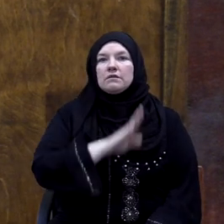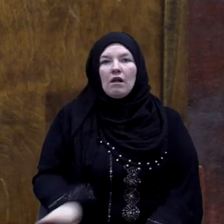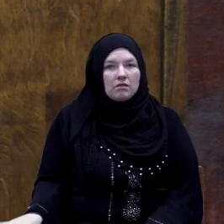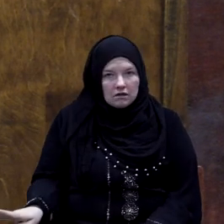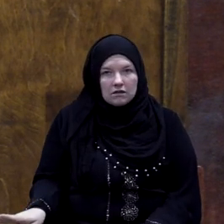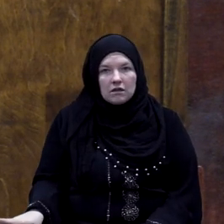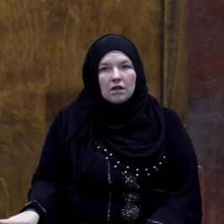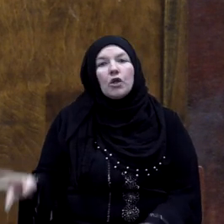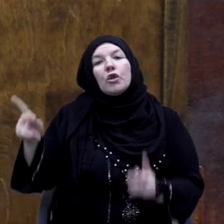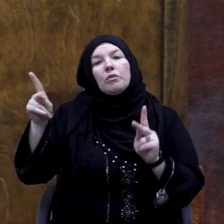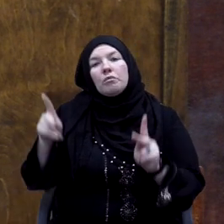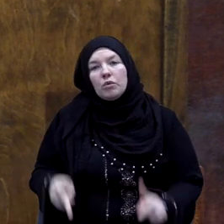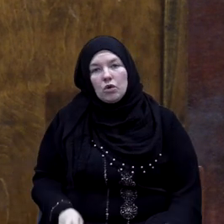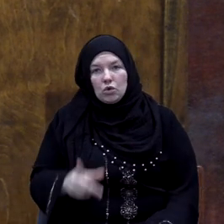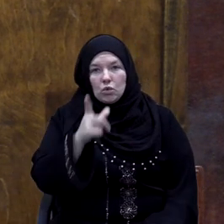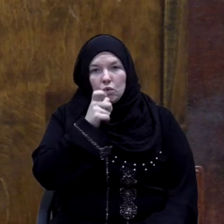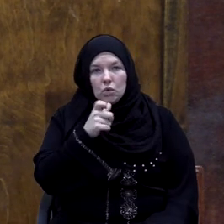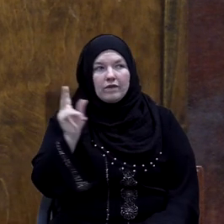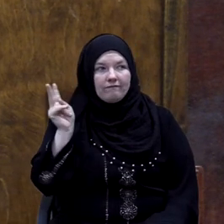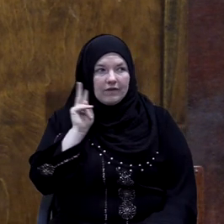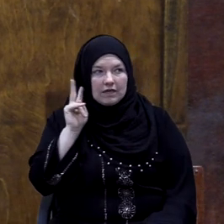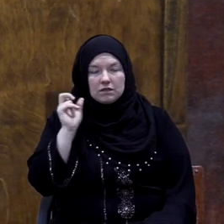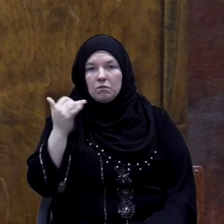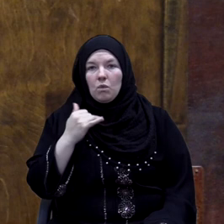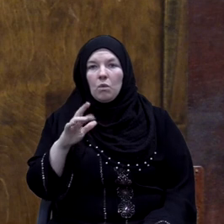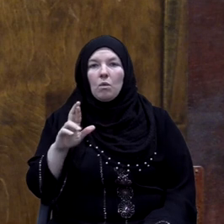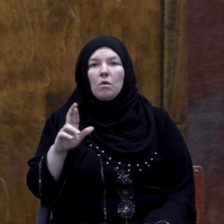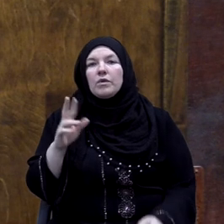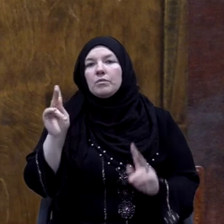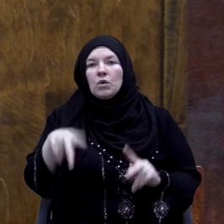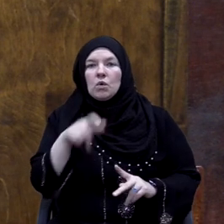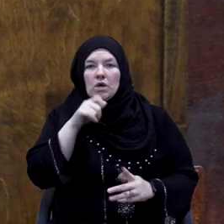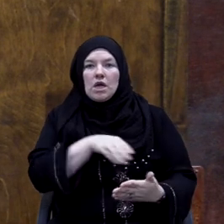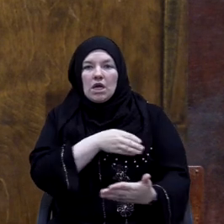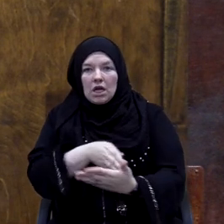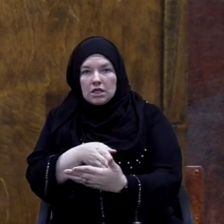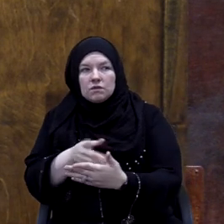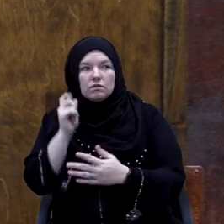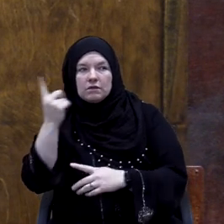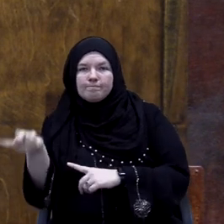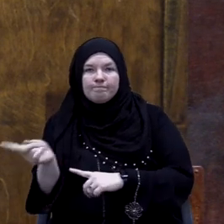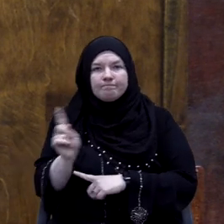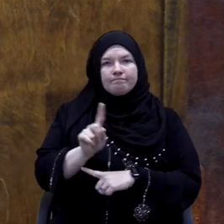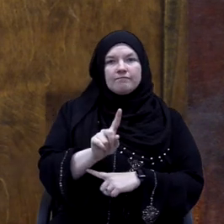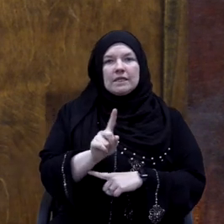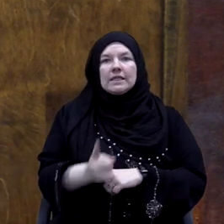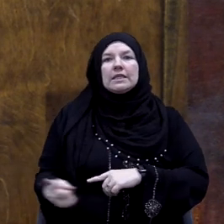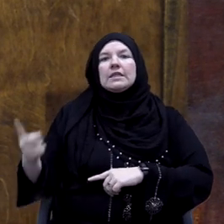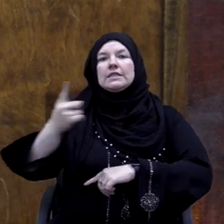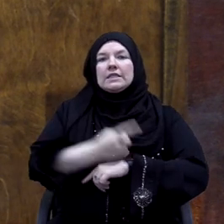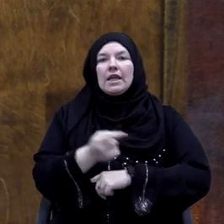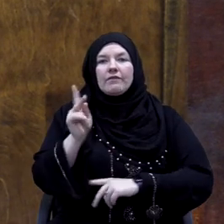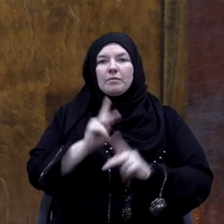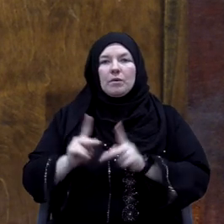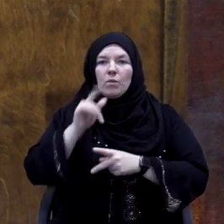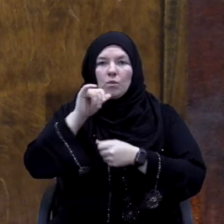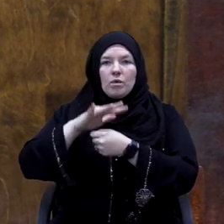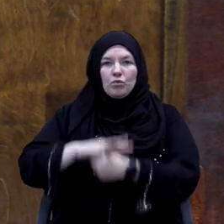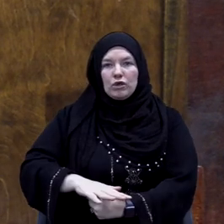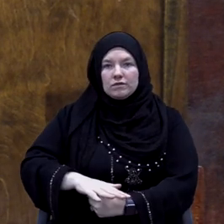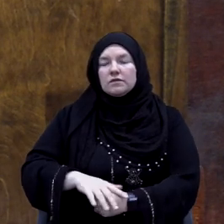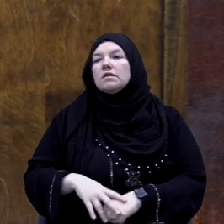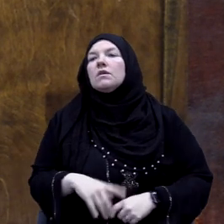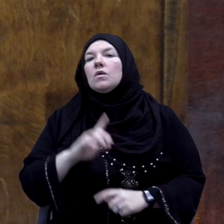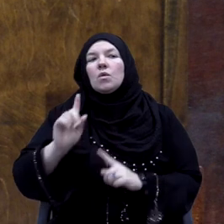And you, the victim, come forward. Because this is the day of the victims. So